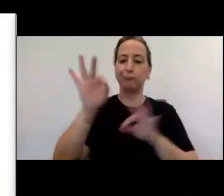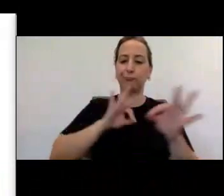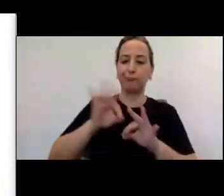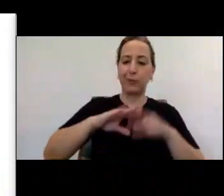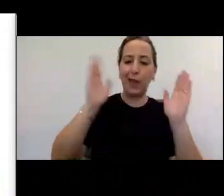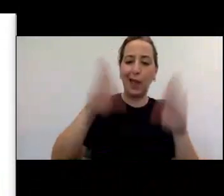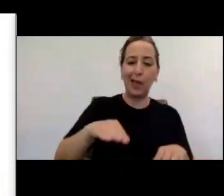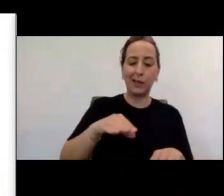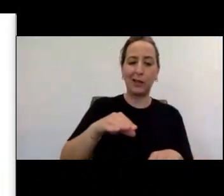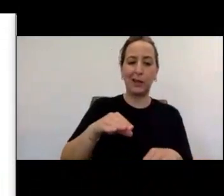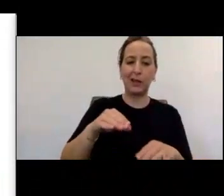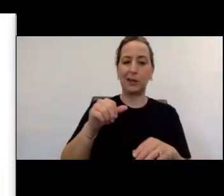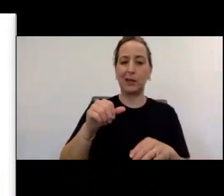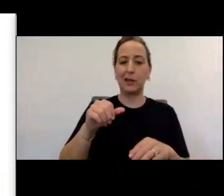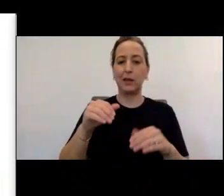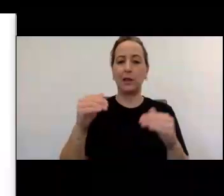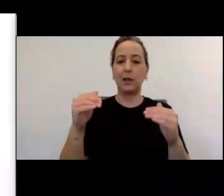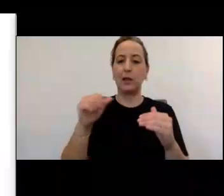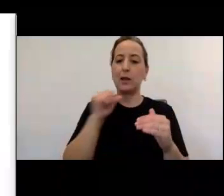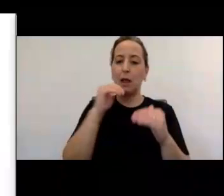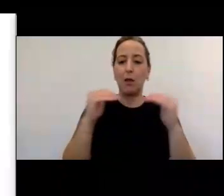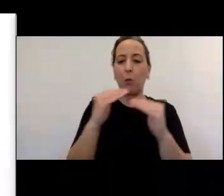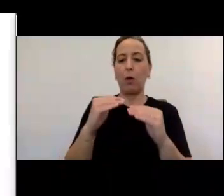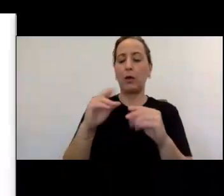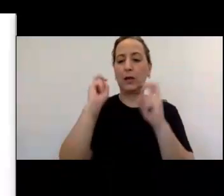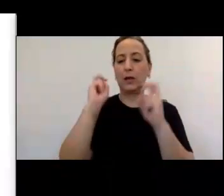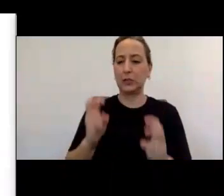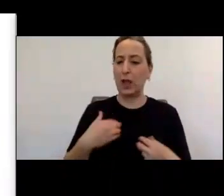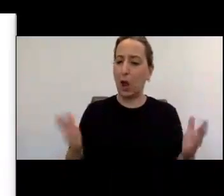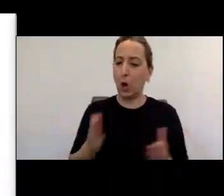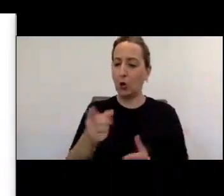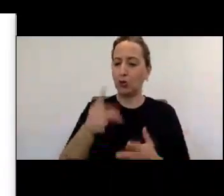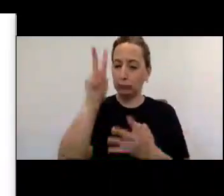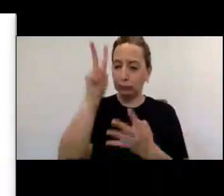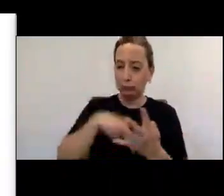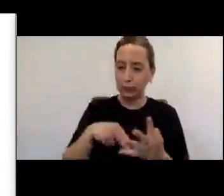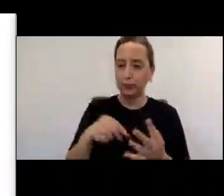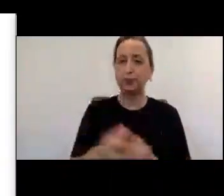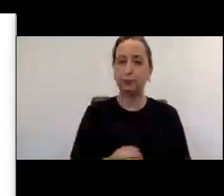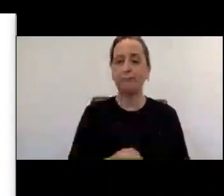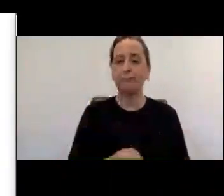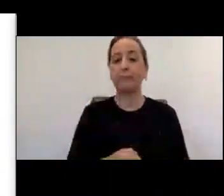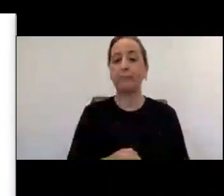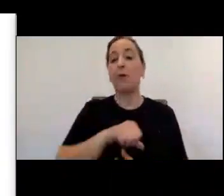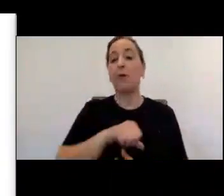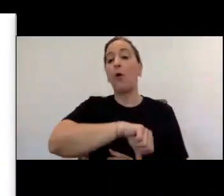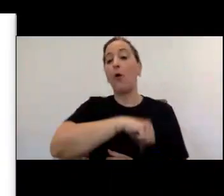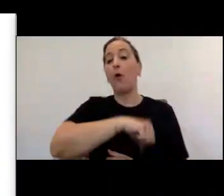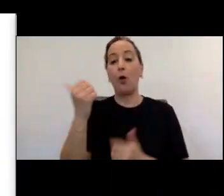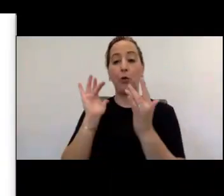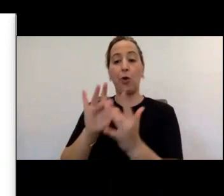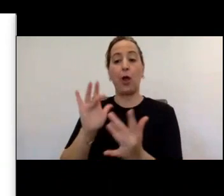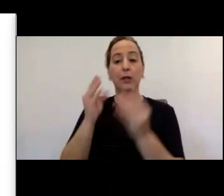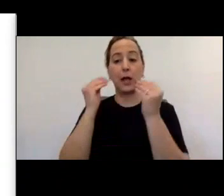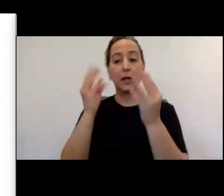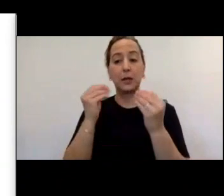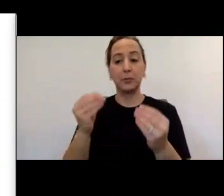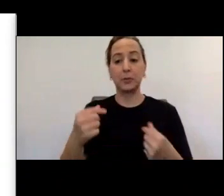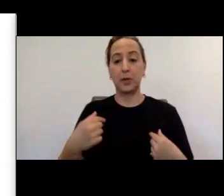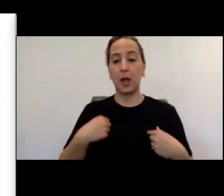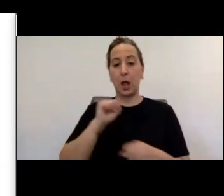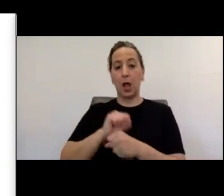And I encourage you to take a look at that on our website. I do want to leave you with some additional contact information. I work out